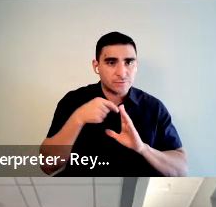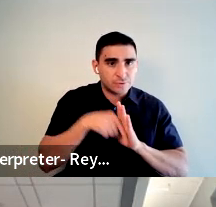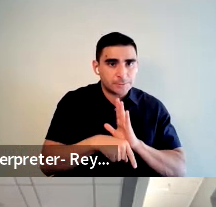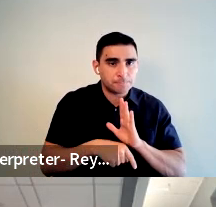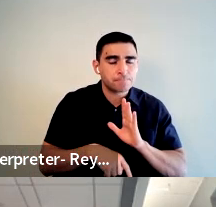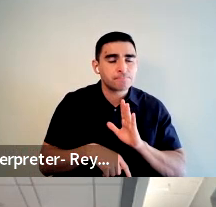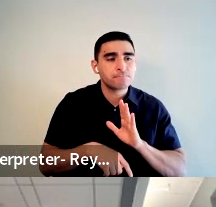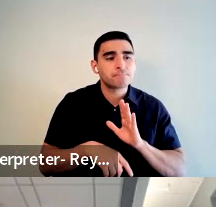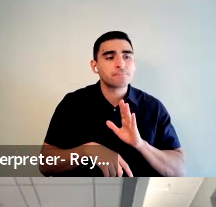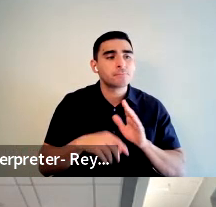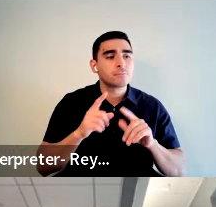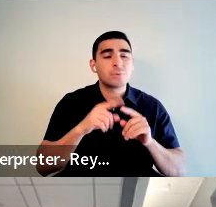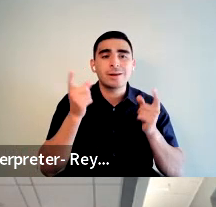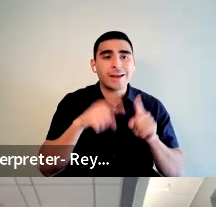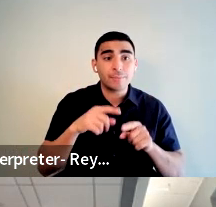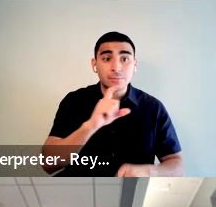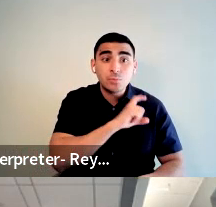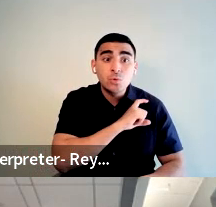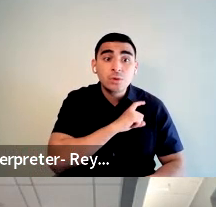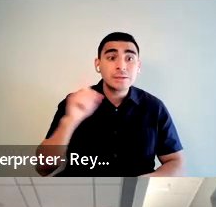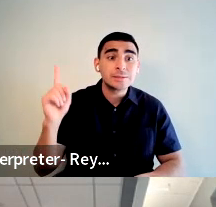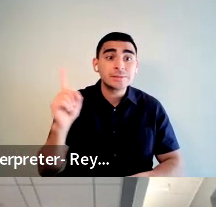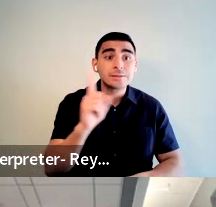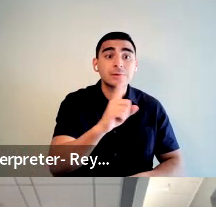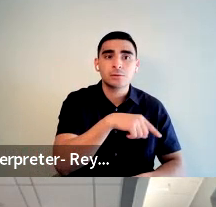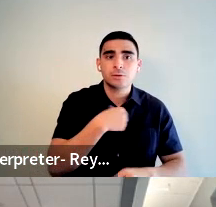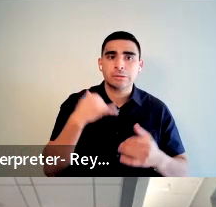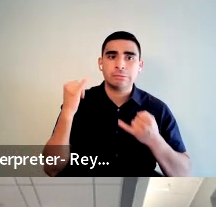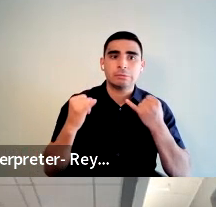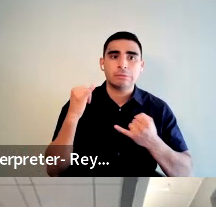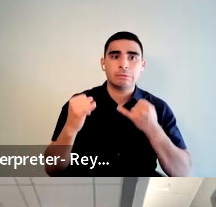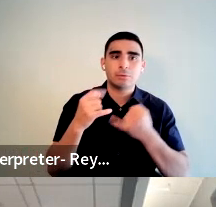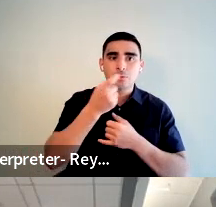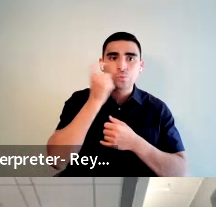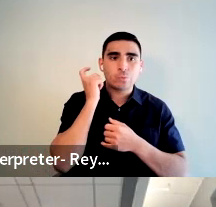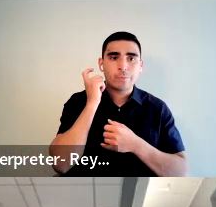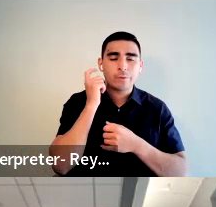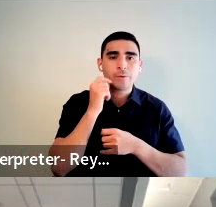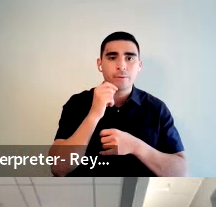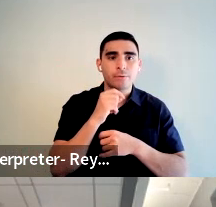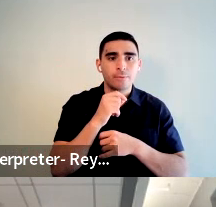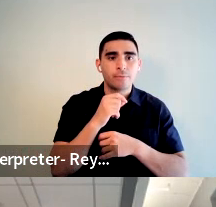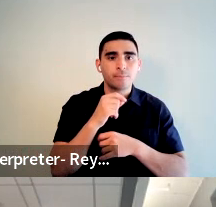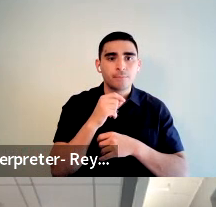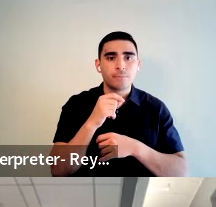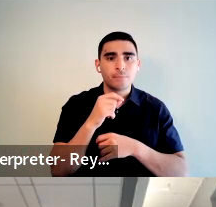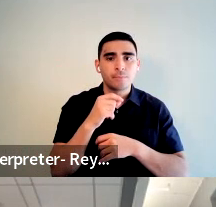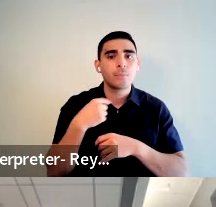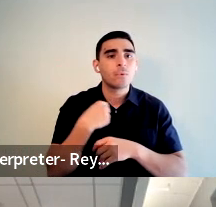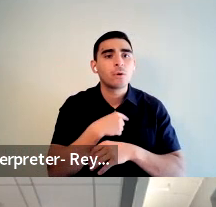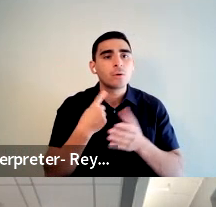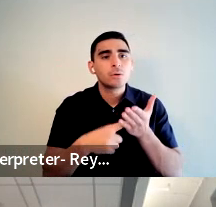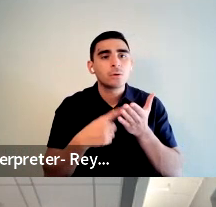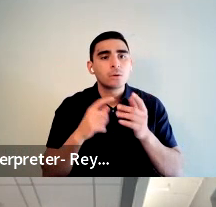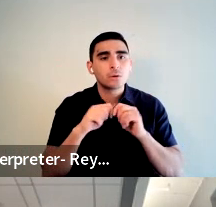having a police show up, it adds to. So in looking at we were talking on the team about